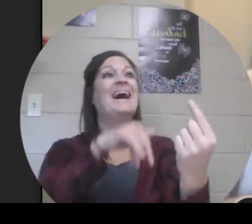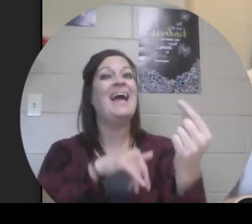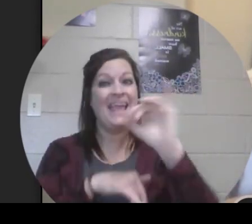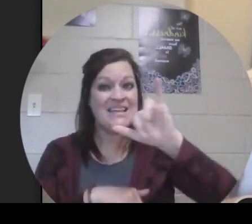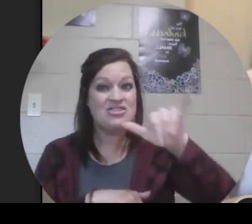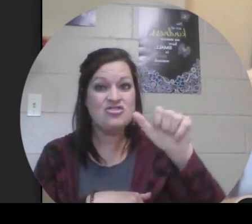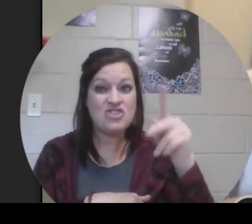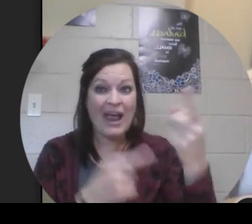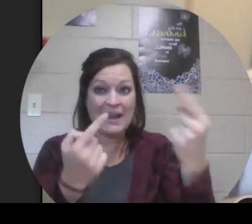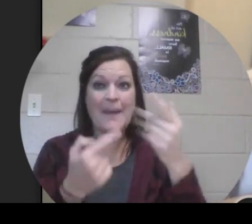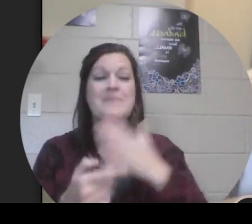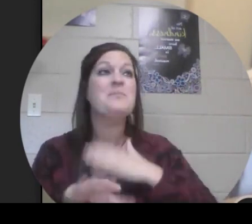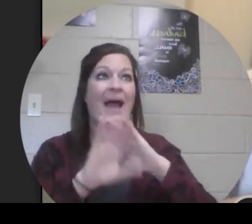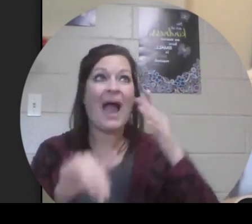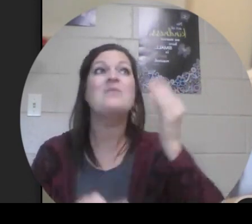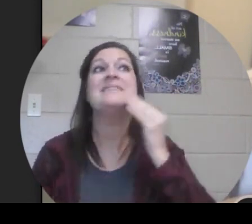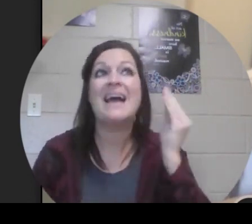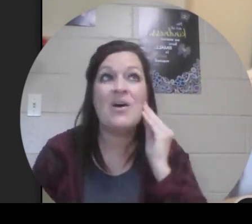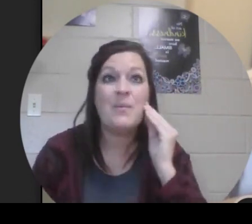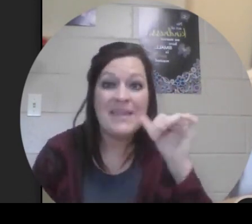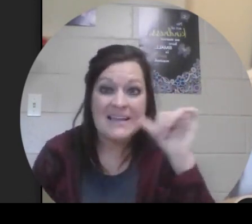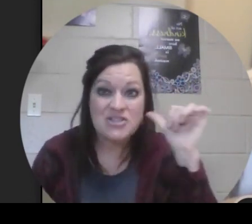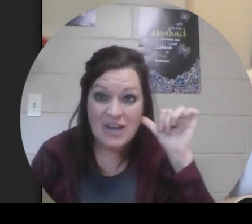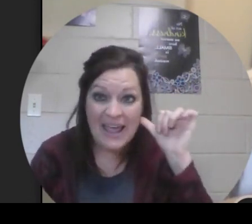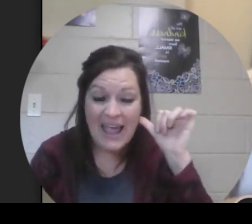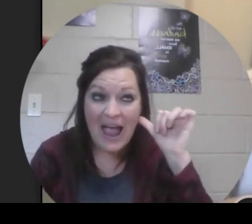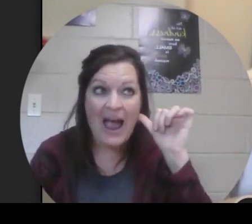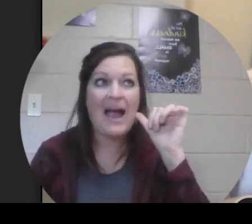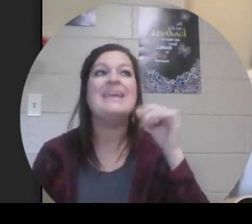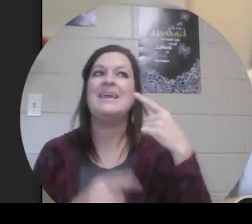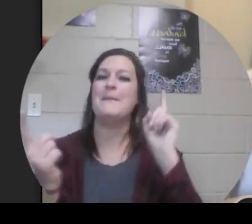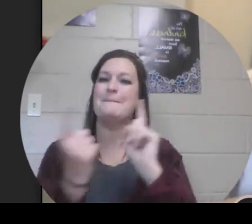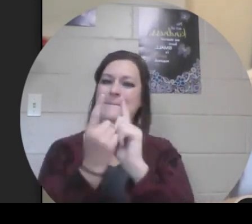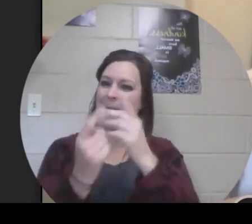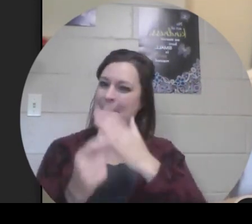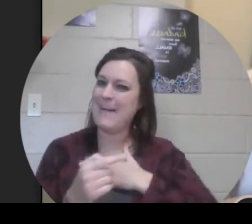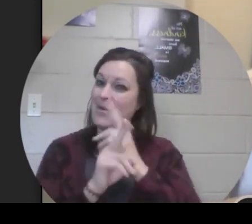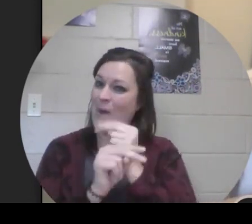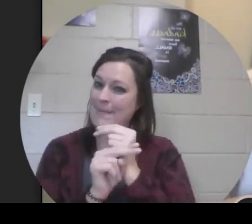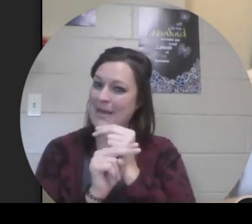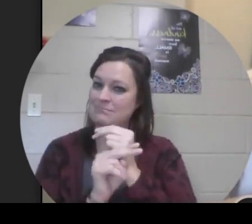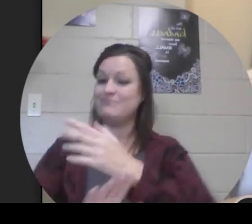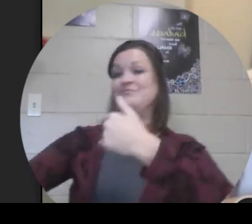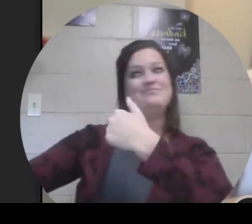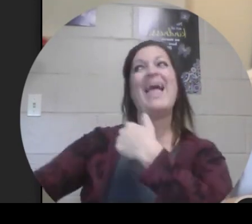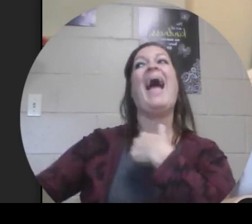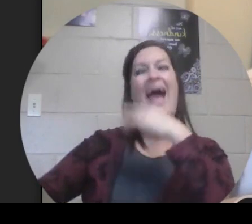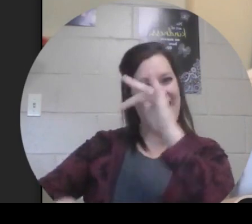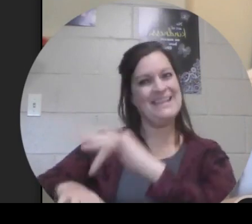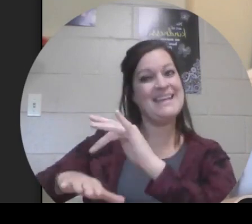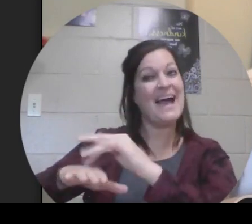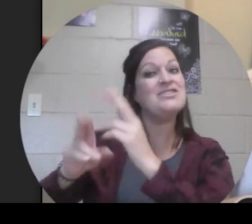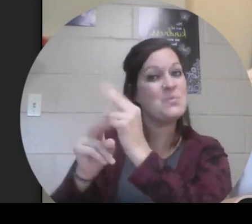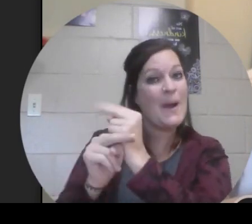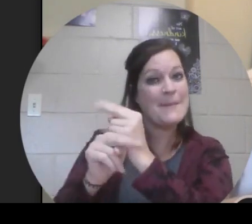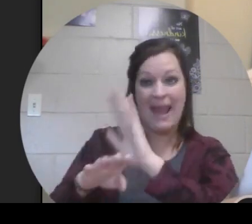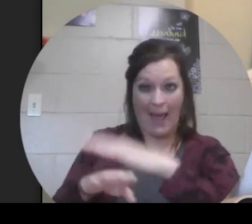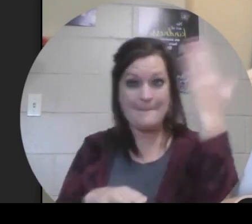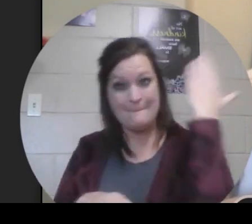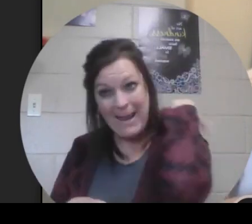me and the homeschool subject. He met my rabbit. I touched him, Jack said, only on his